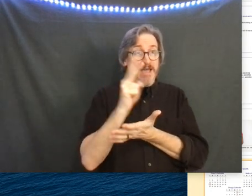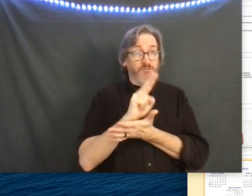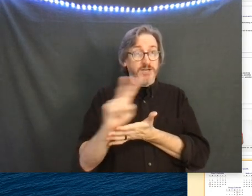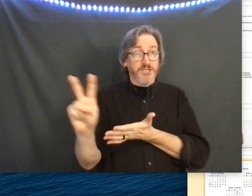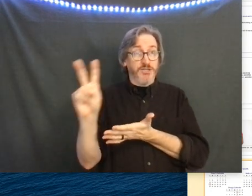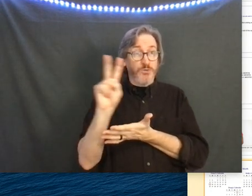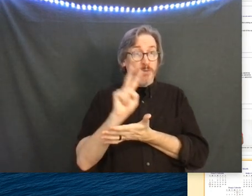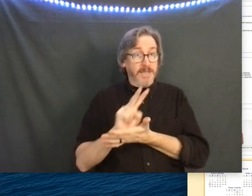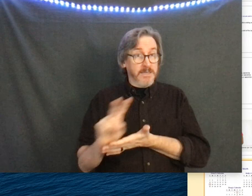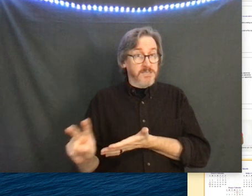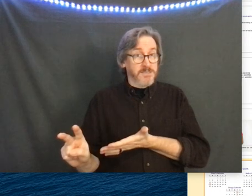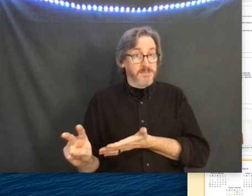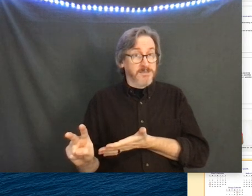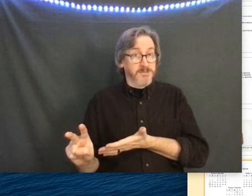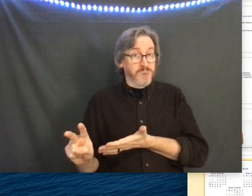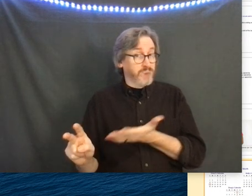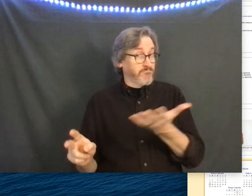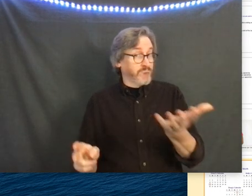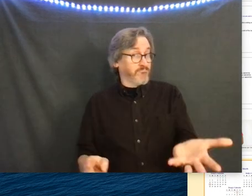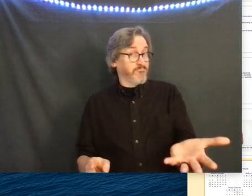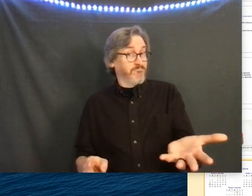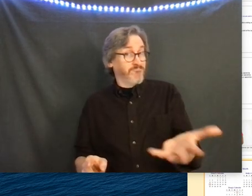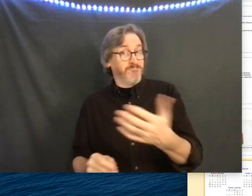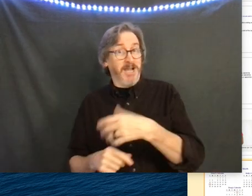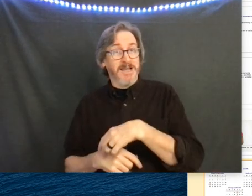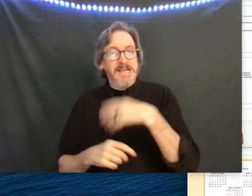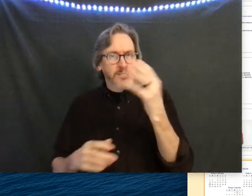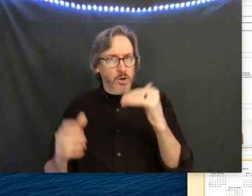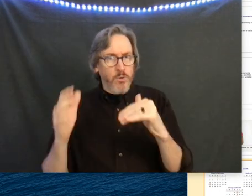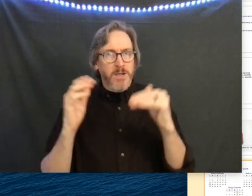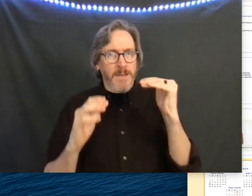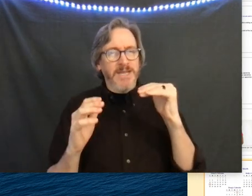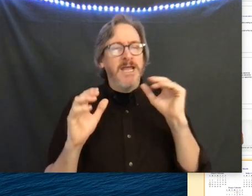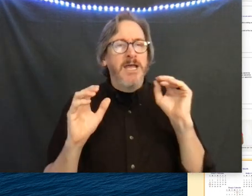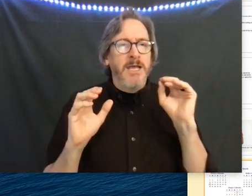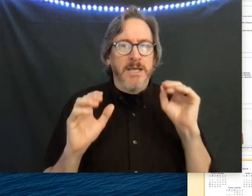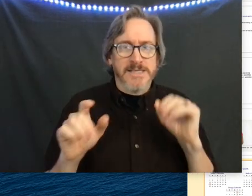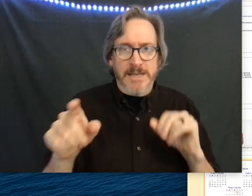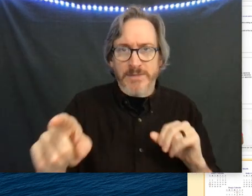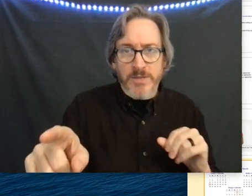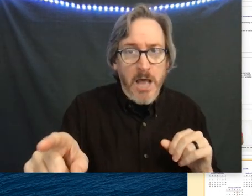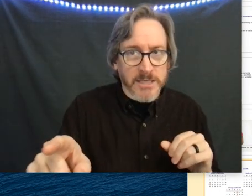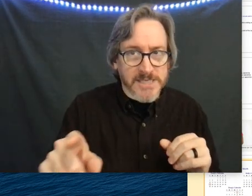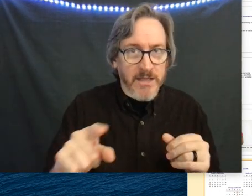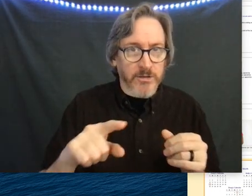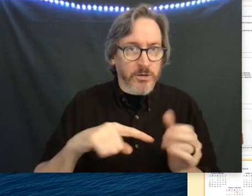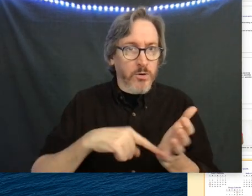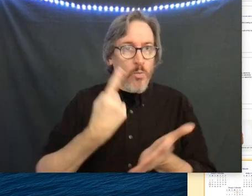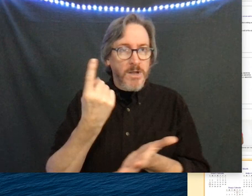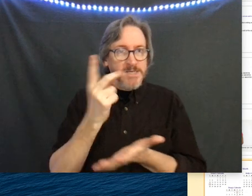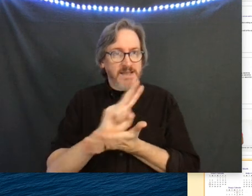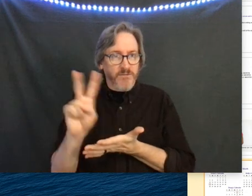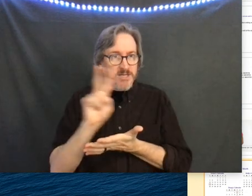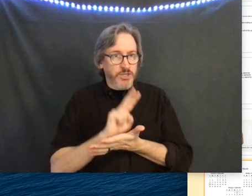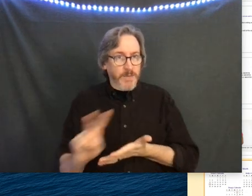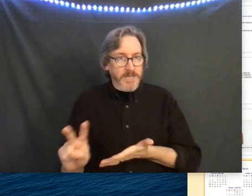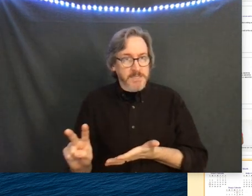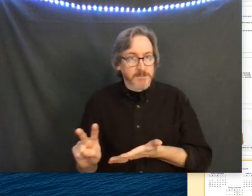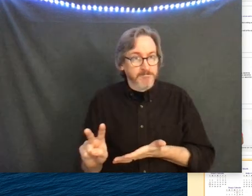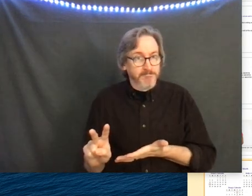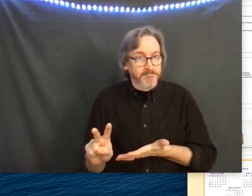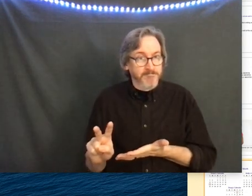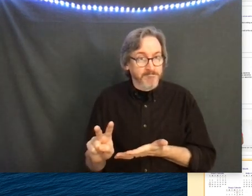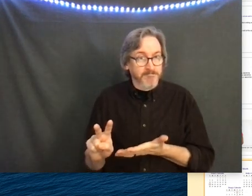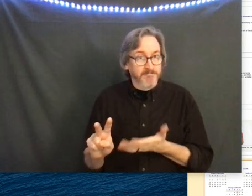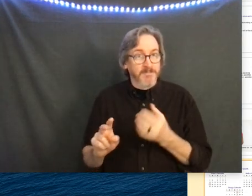once every 2 weeks. Okay, so I mean, same thing with Holly's calendar, once every